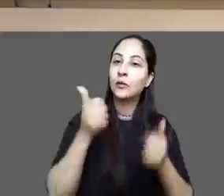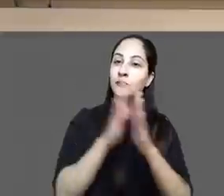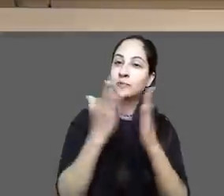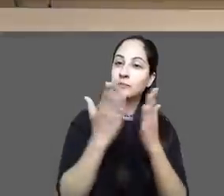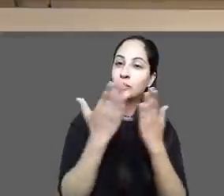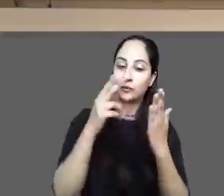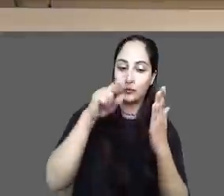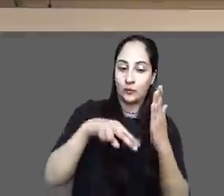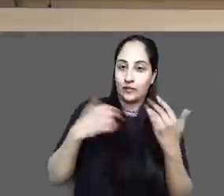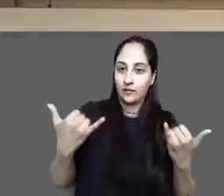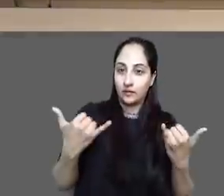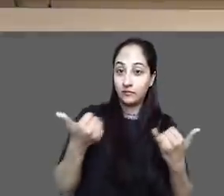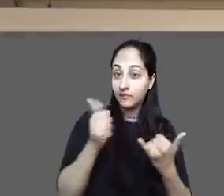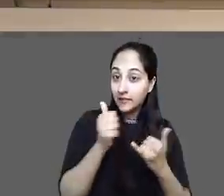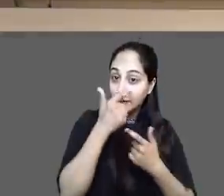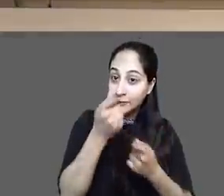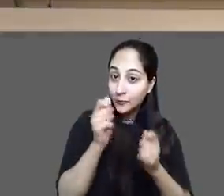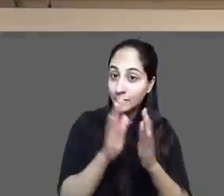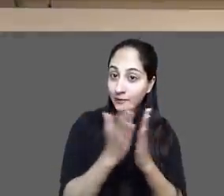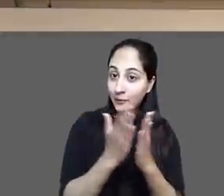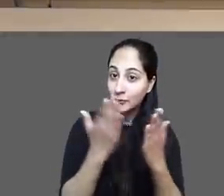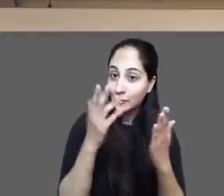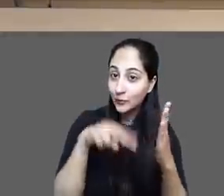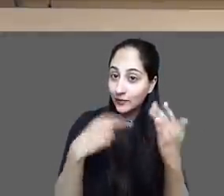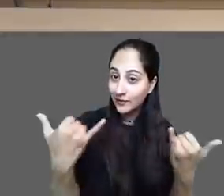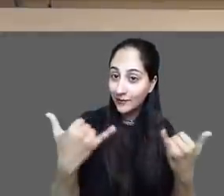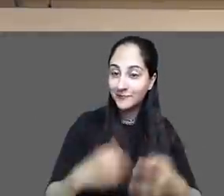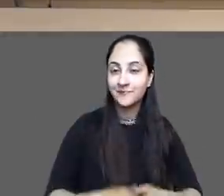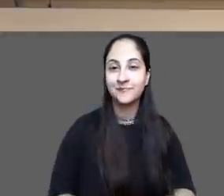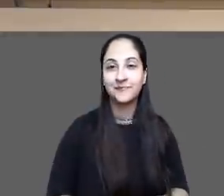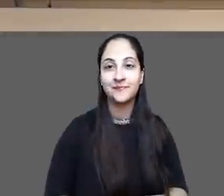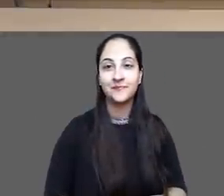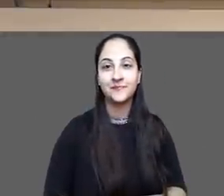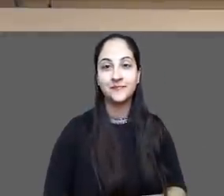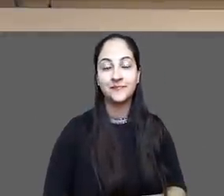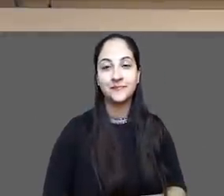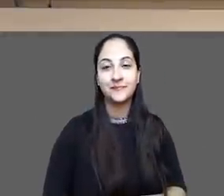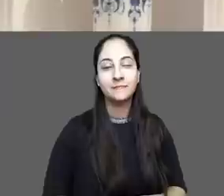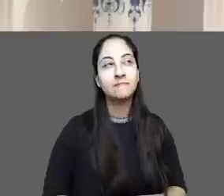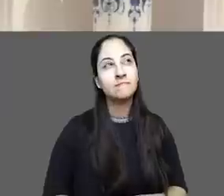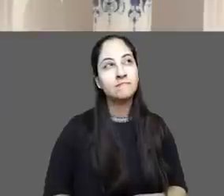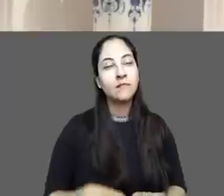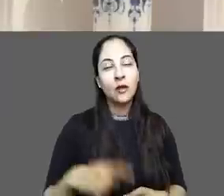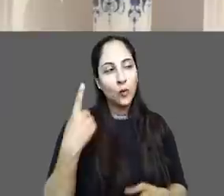there. Last couple of questions. What book are you reading now? Anything interesting that you're reading?